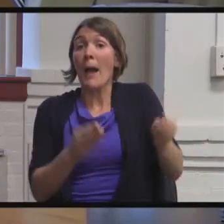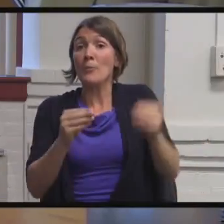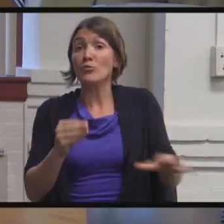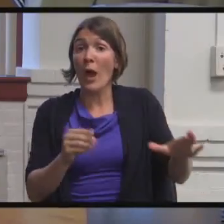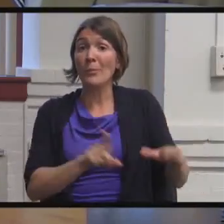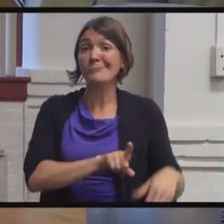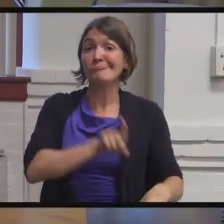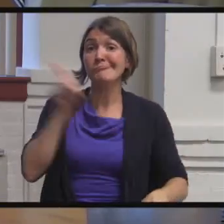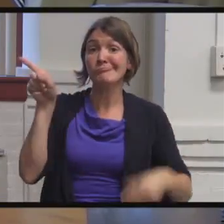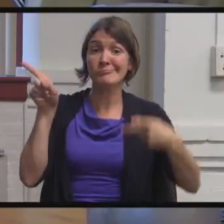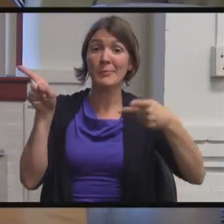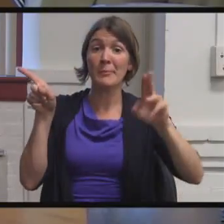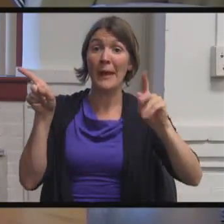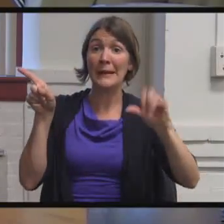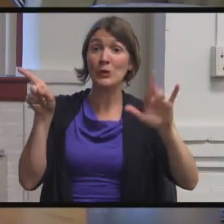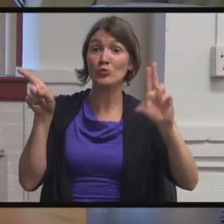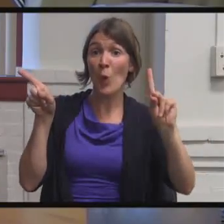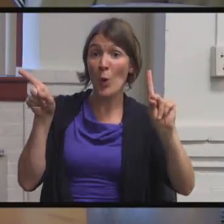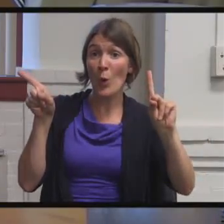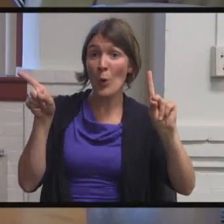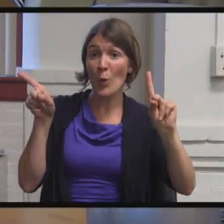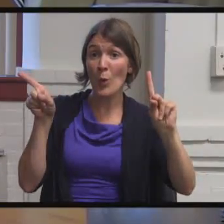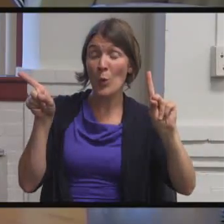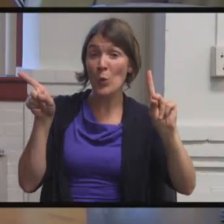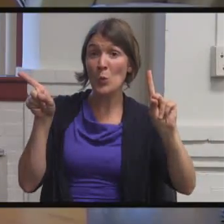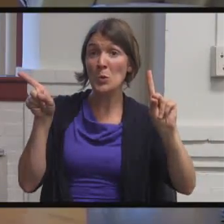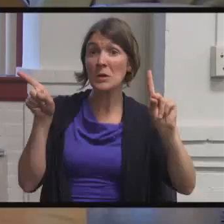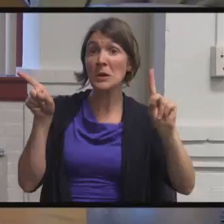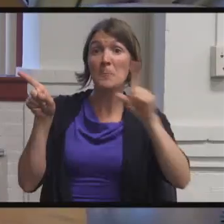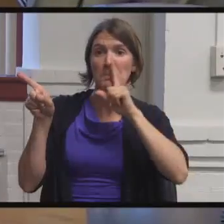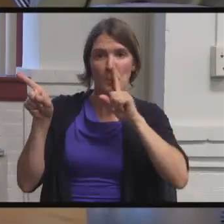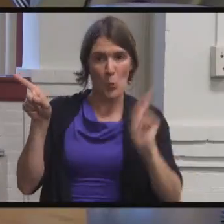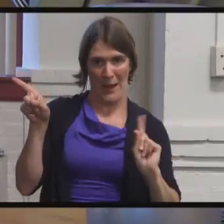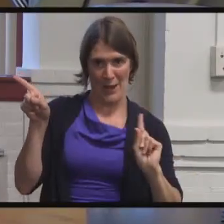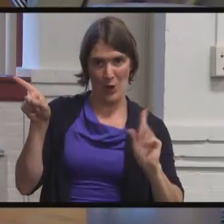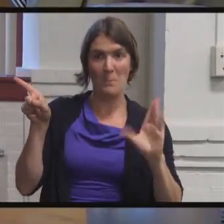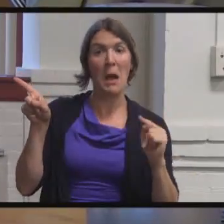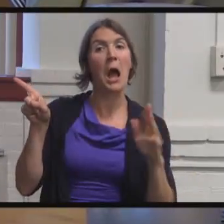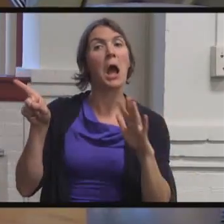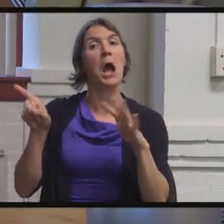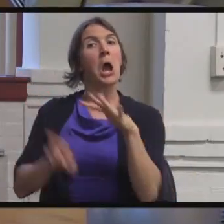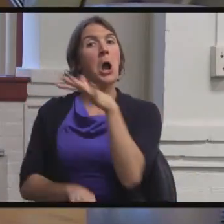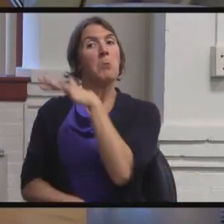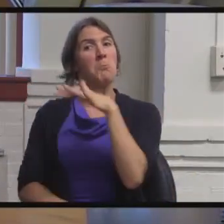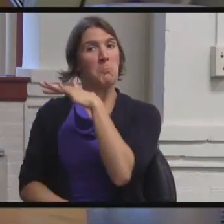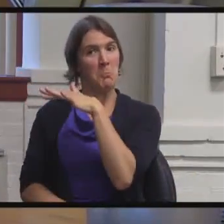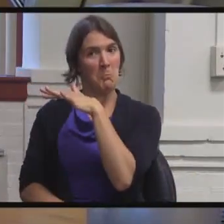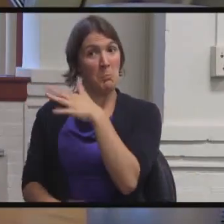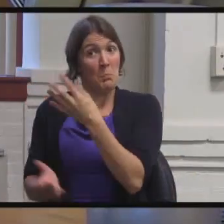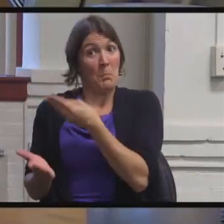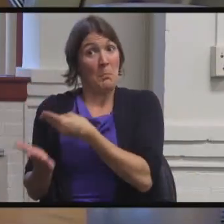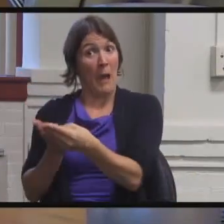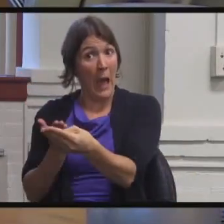on Putney Road, as to which we would need to